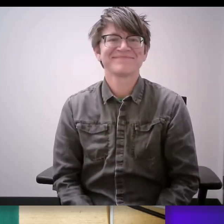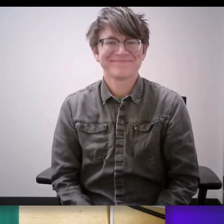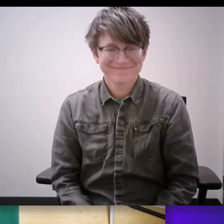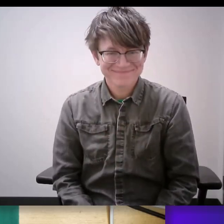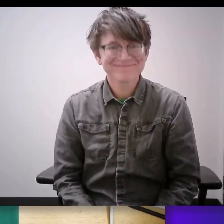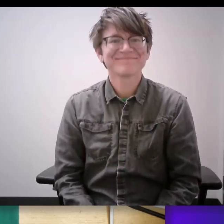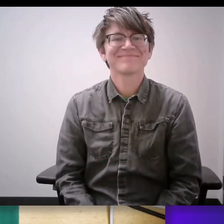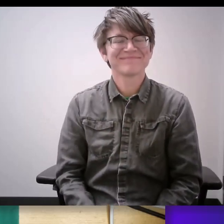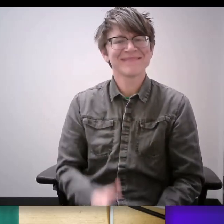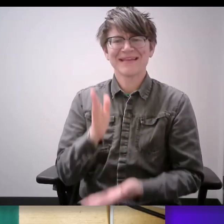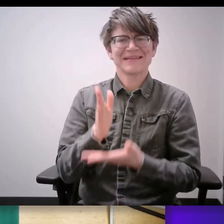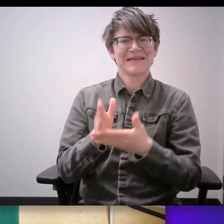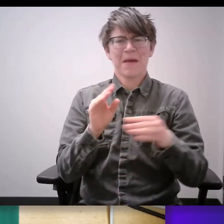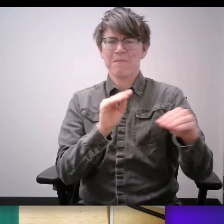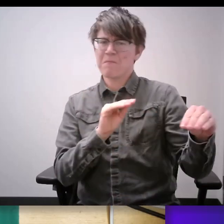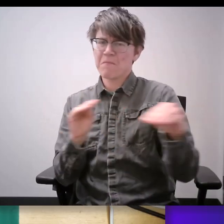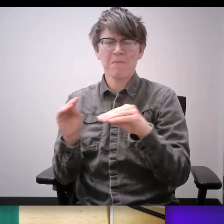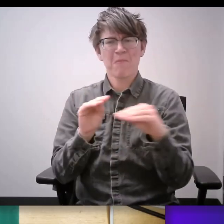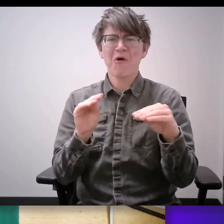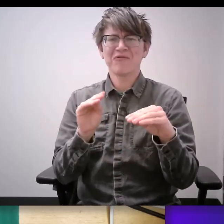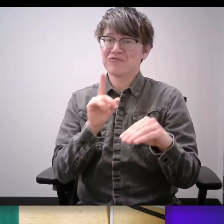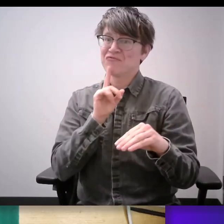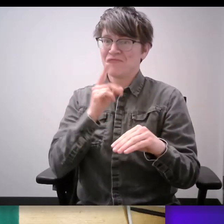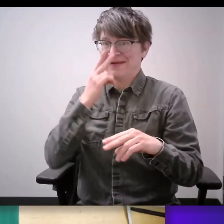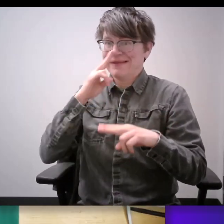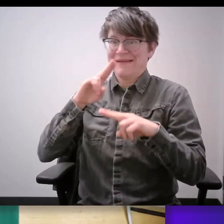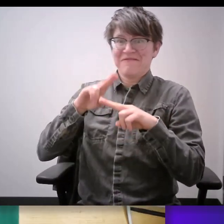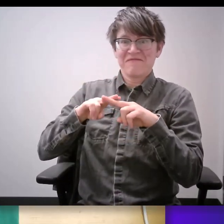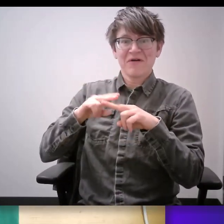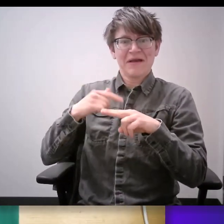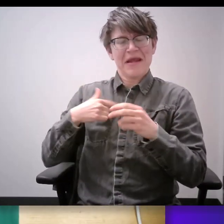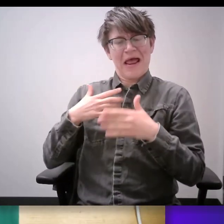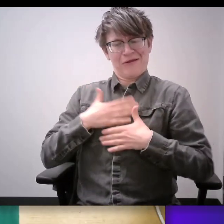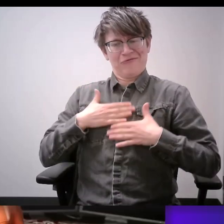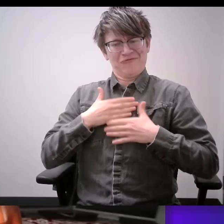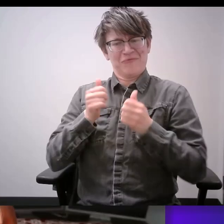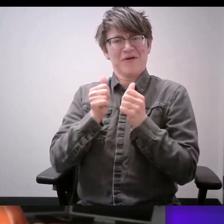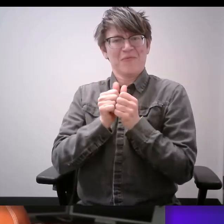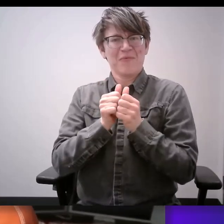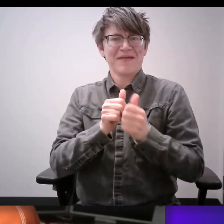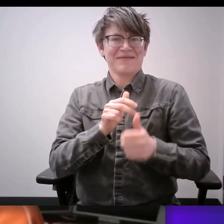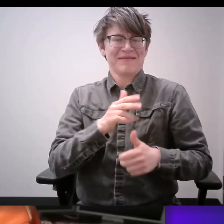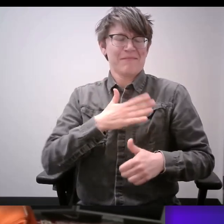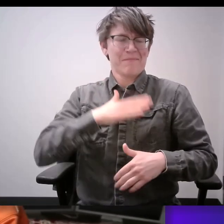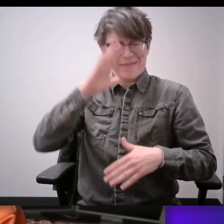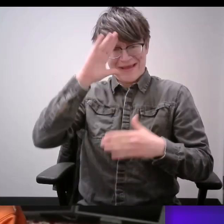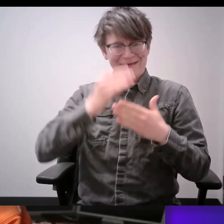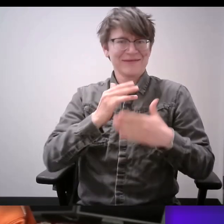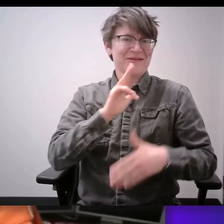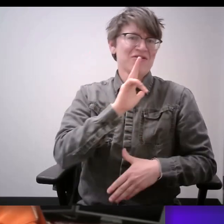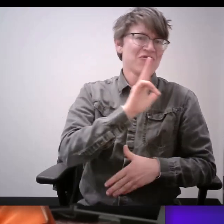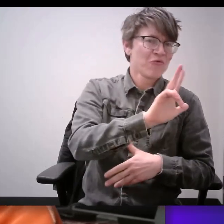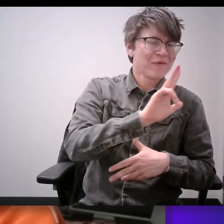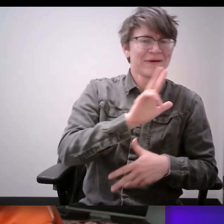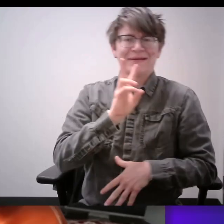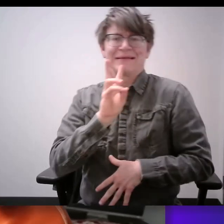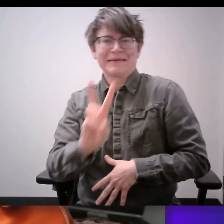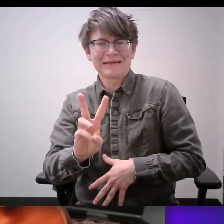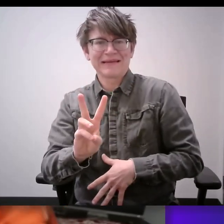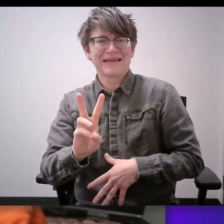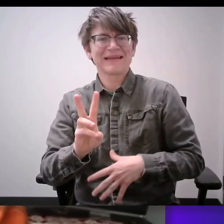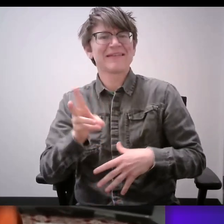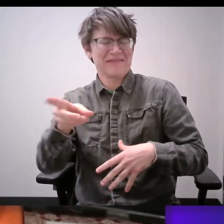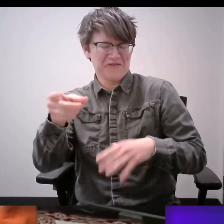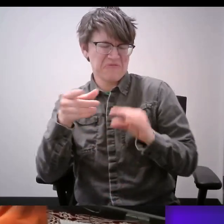Literally, stop motion is one of the more fun things that I do with my 6-year-old and my 3-year-old. So it's taking pictures right now, and